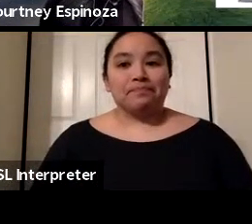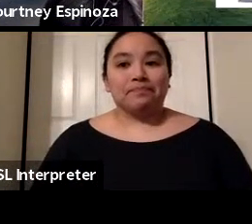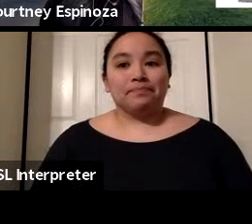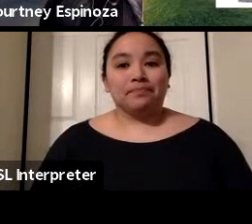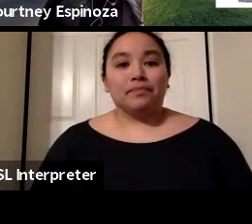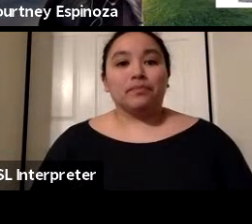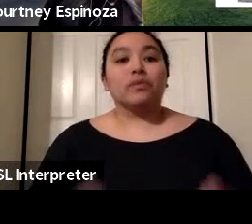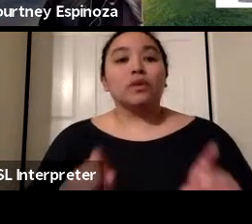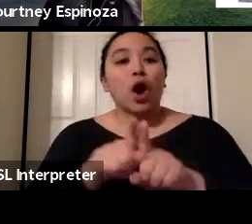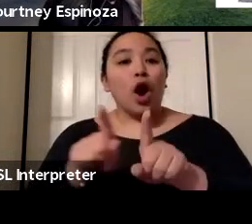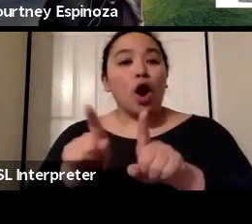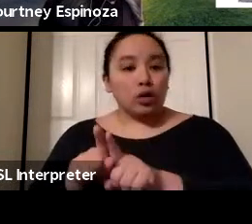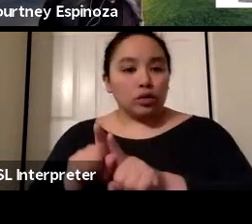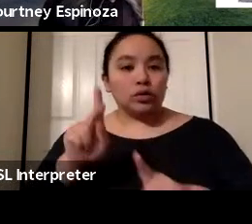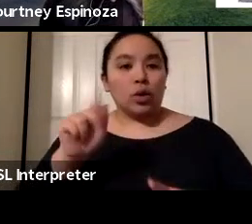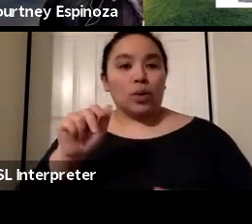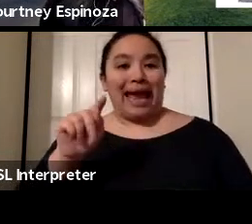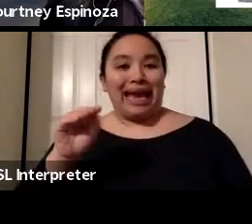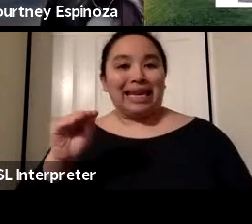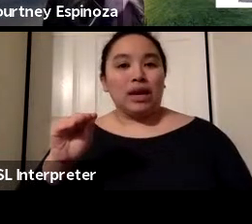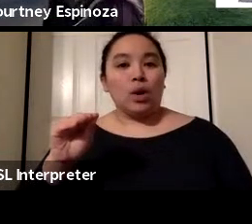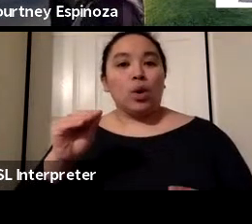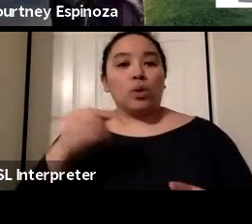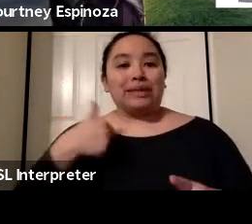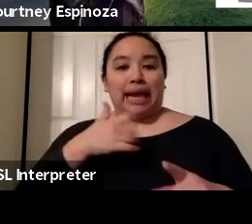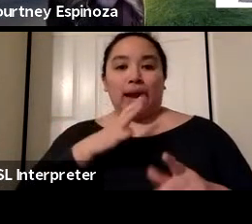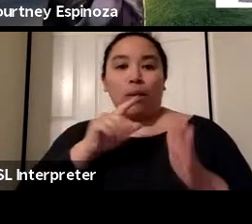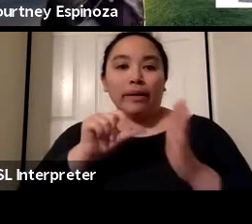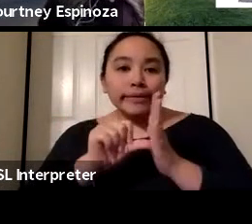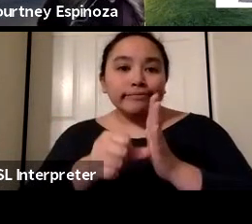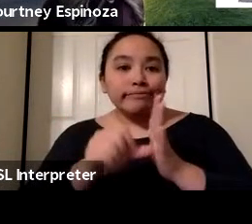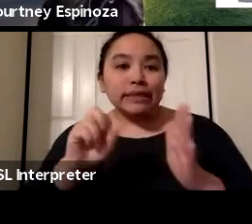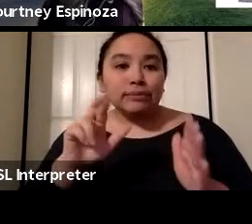And also just to speak quickly to Sabrina's point, if that's all right.